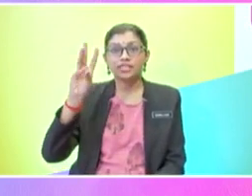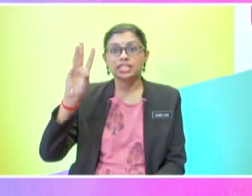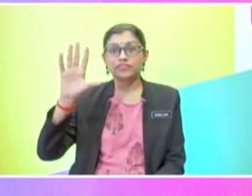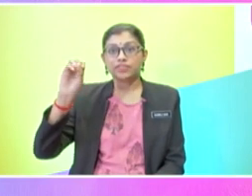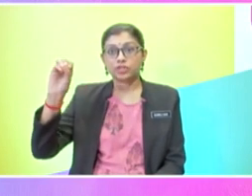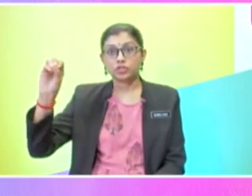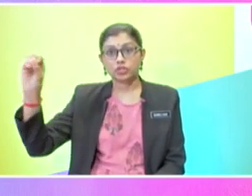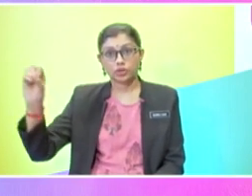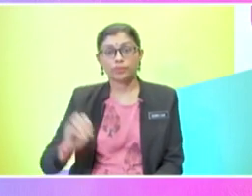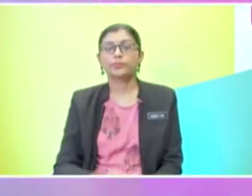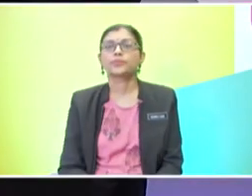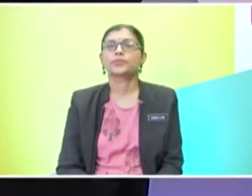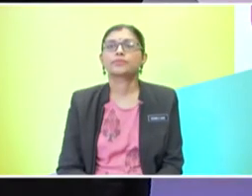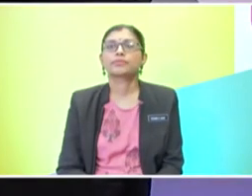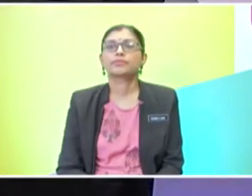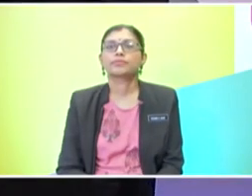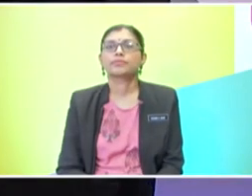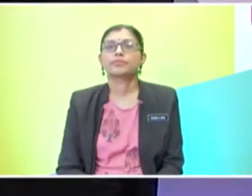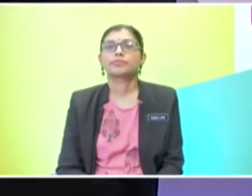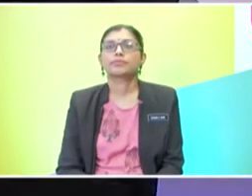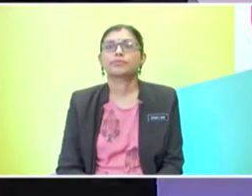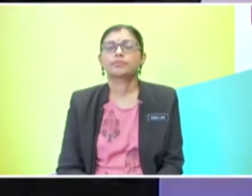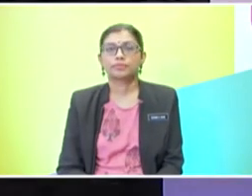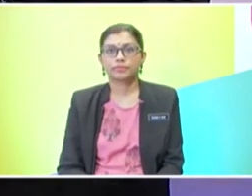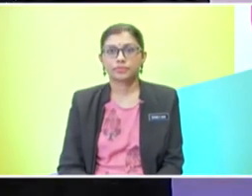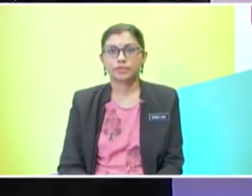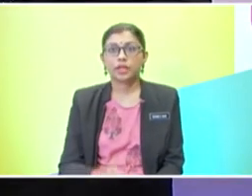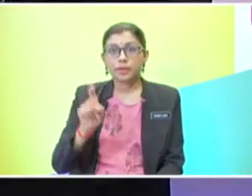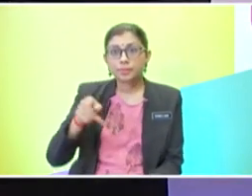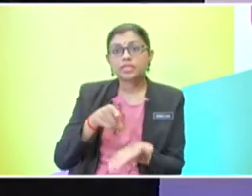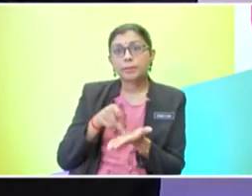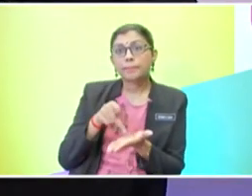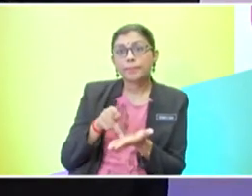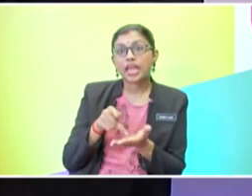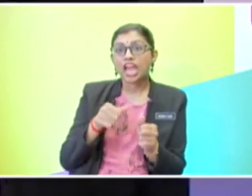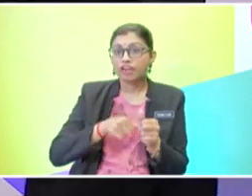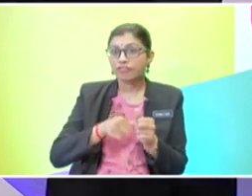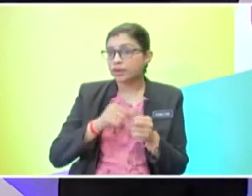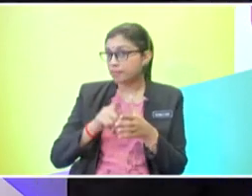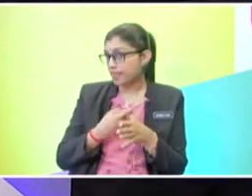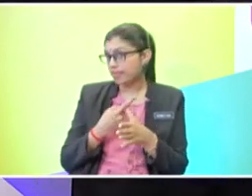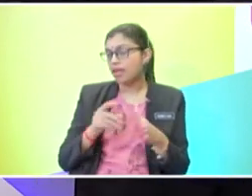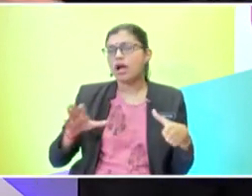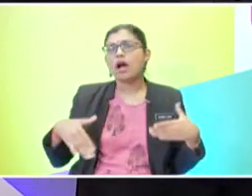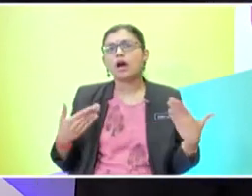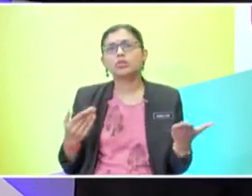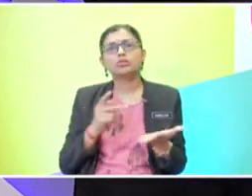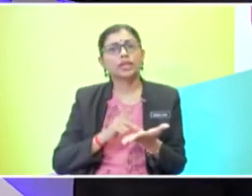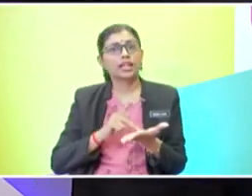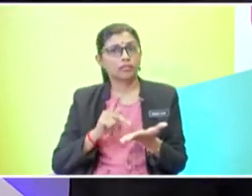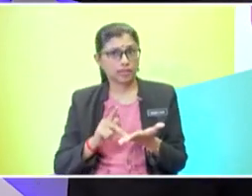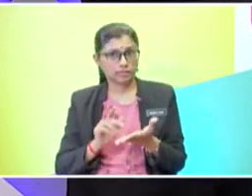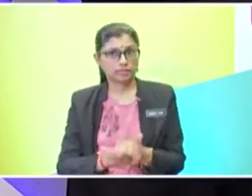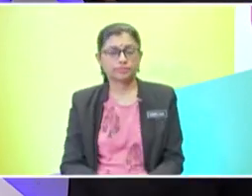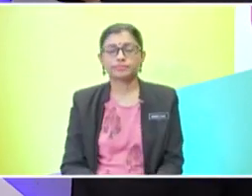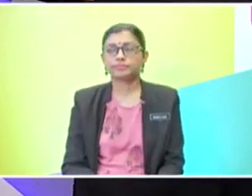you own a car, okay, using the bank loan, you have to pay it monthly, right? So, how to calculate this? Okay. Mm-hmm. So, you have to